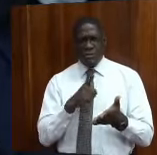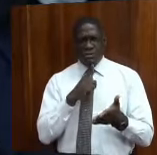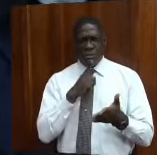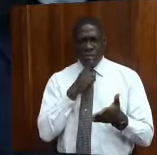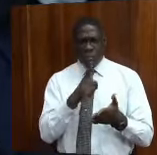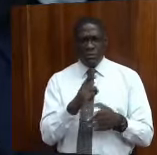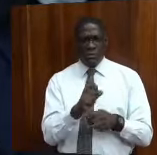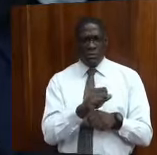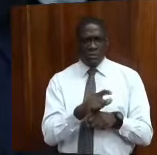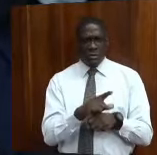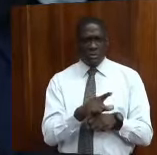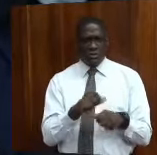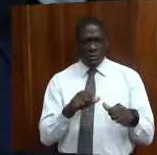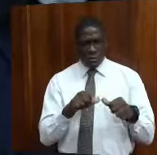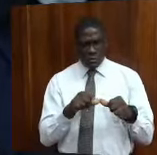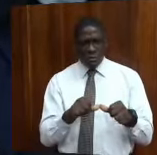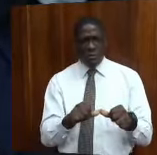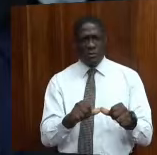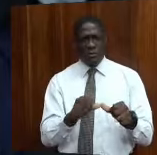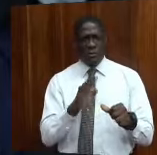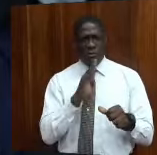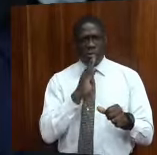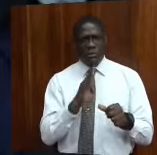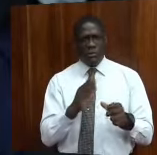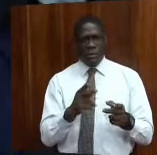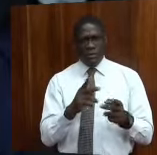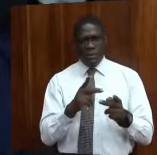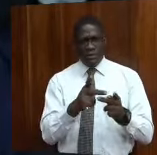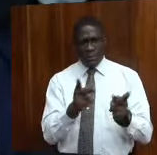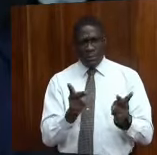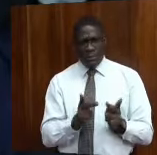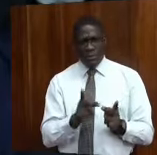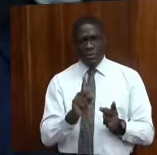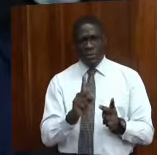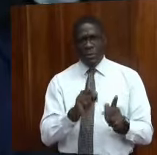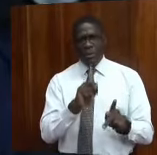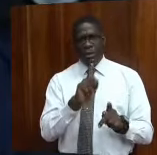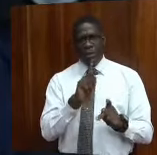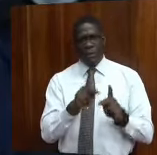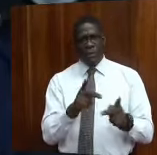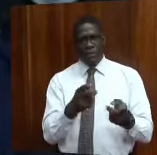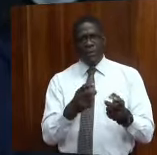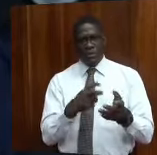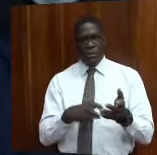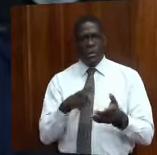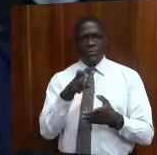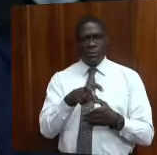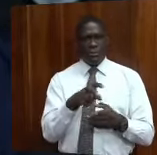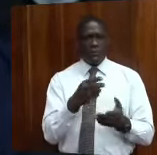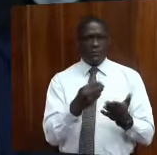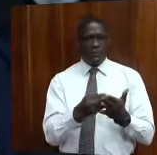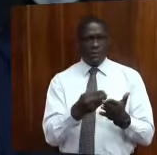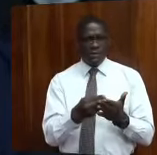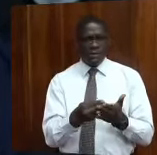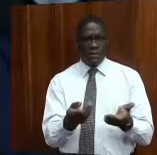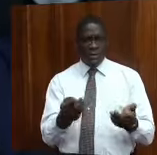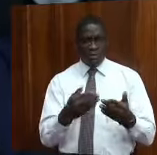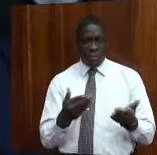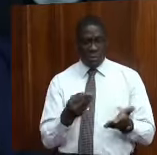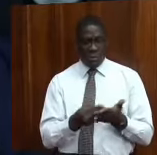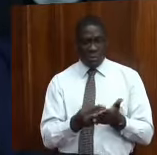attractive domicile for investors. To this end, Mr. Speaker, the government intends to undertake the following additional